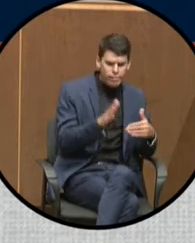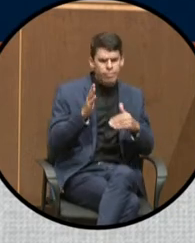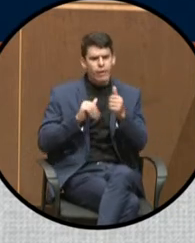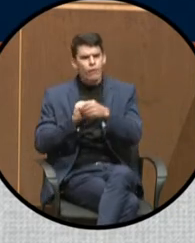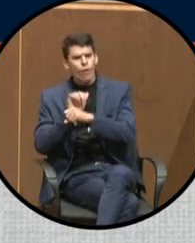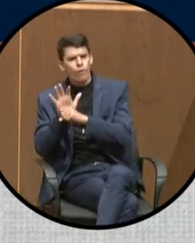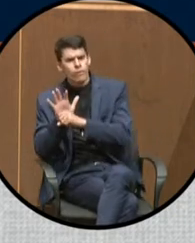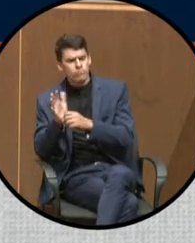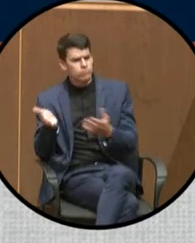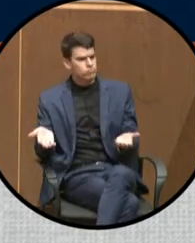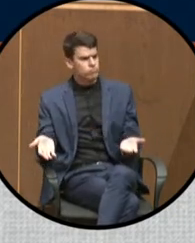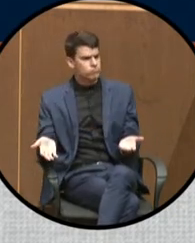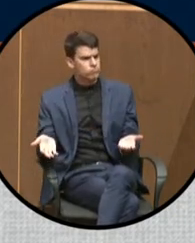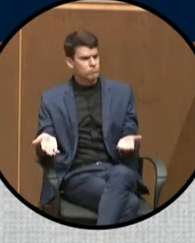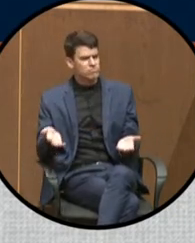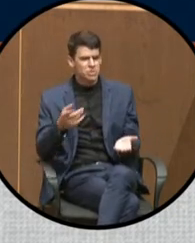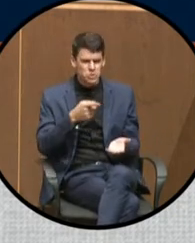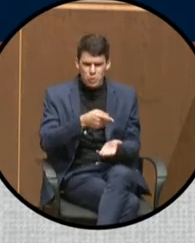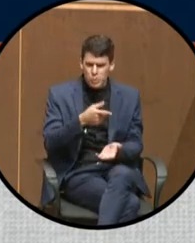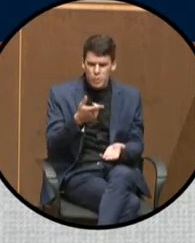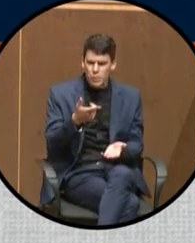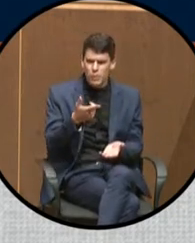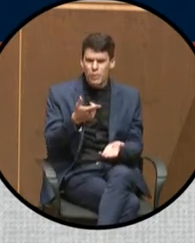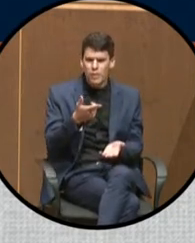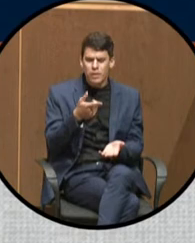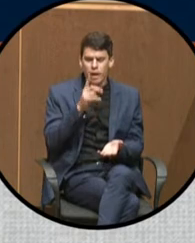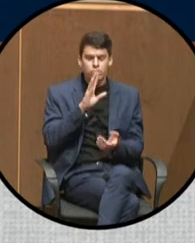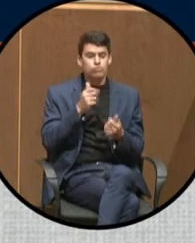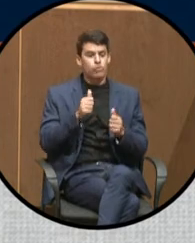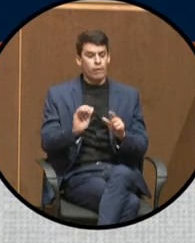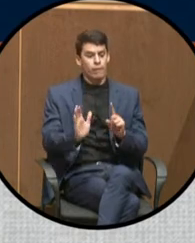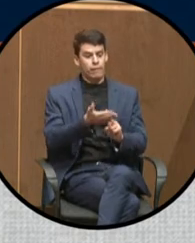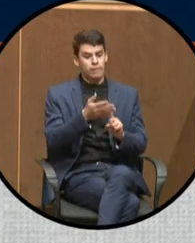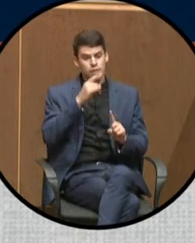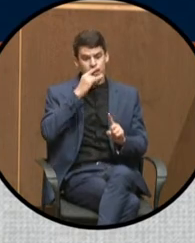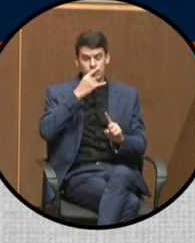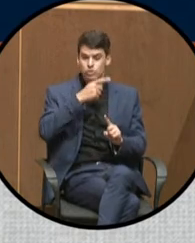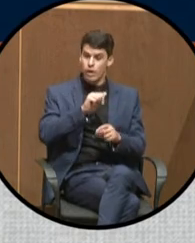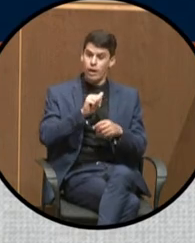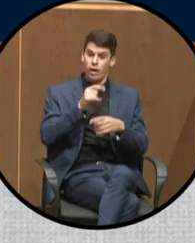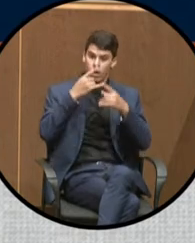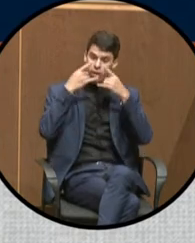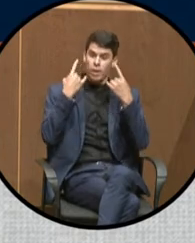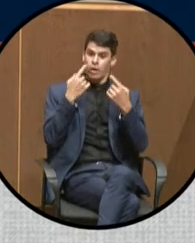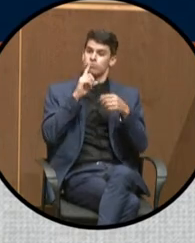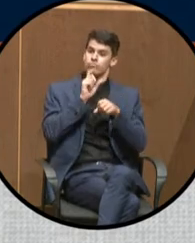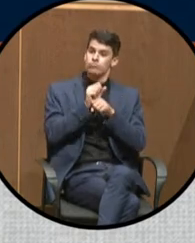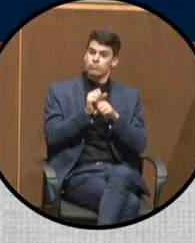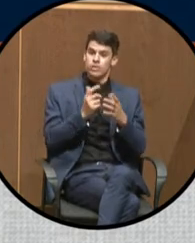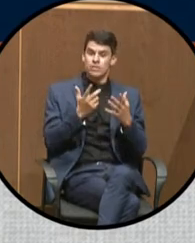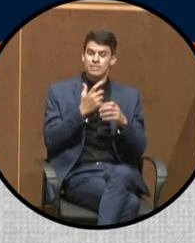into thinking that they're safer in a mask without considering these statistics